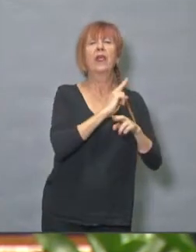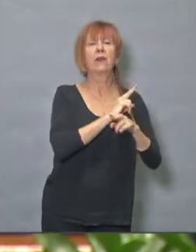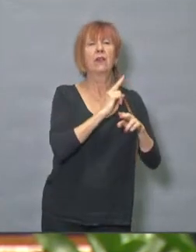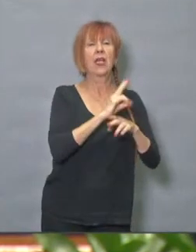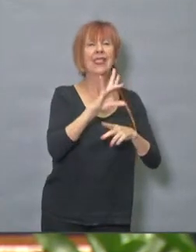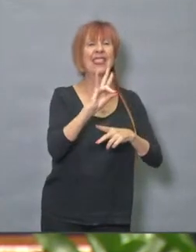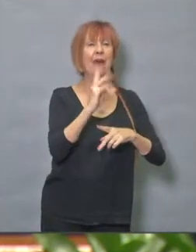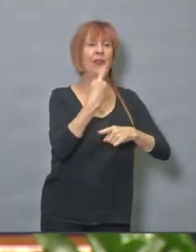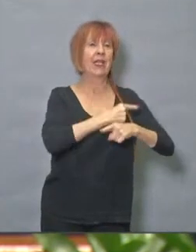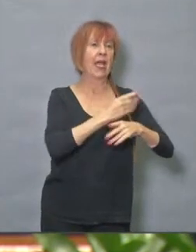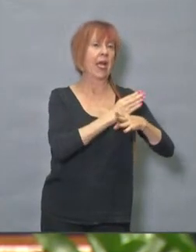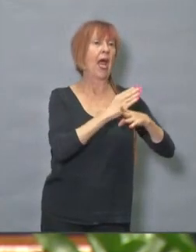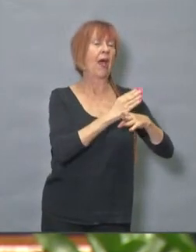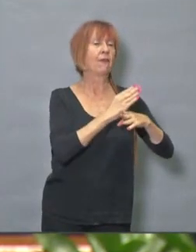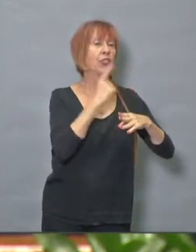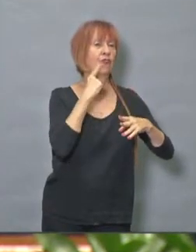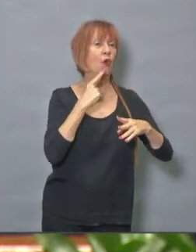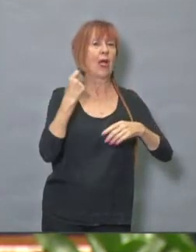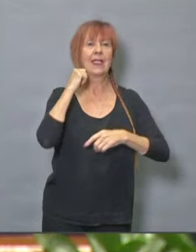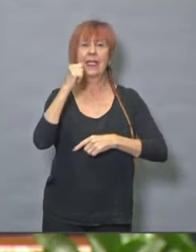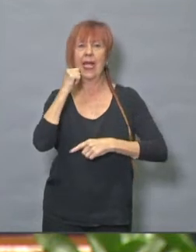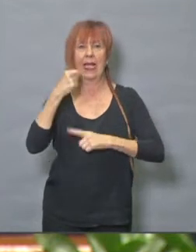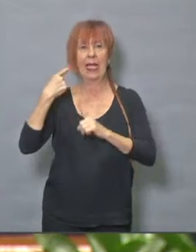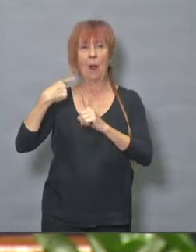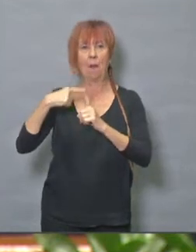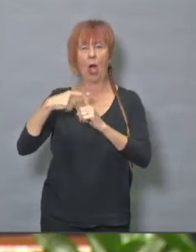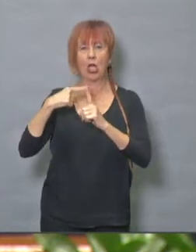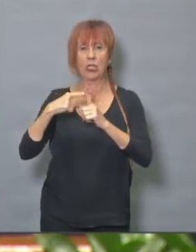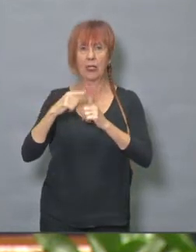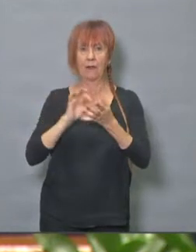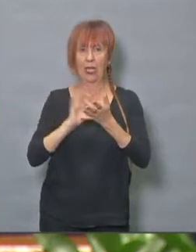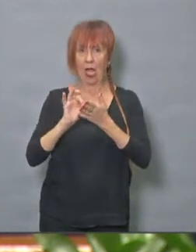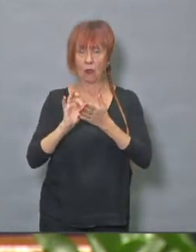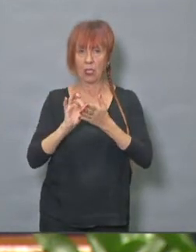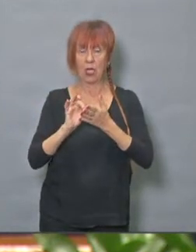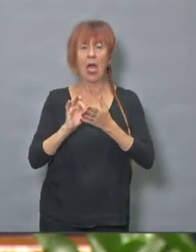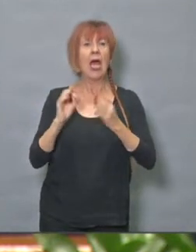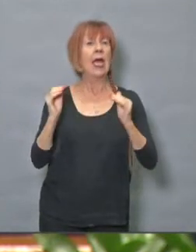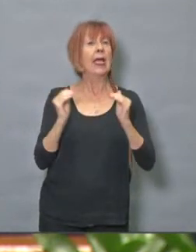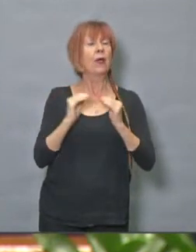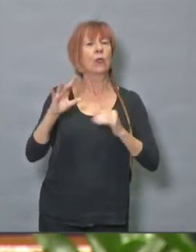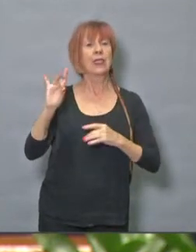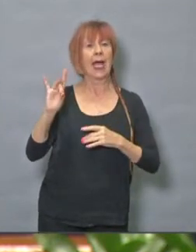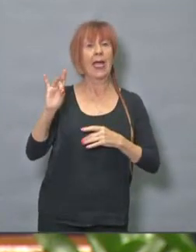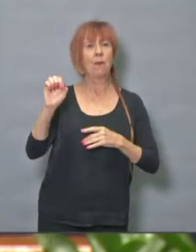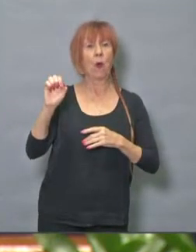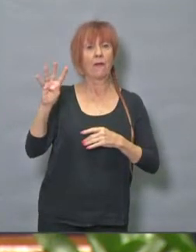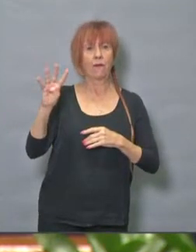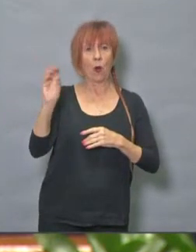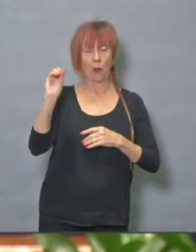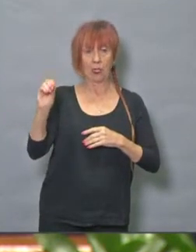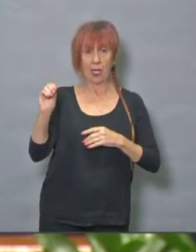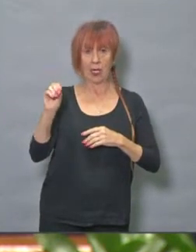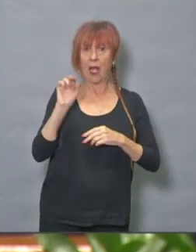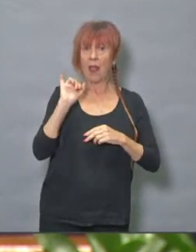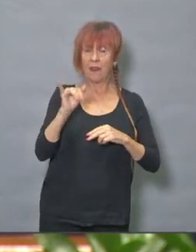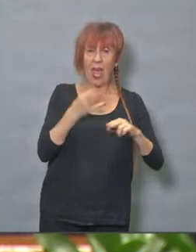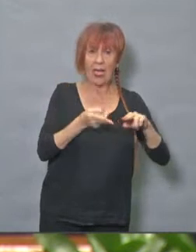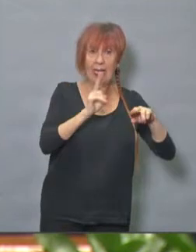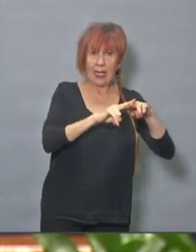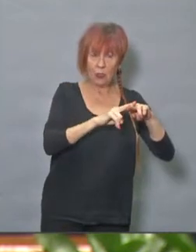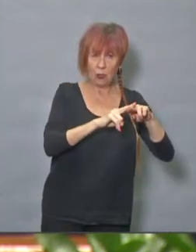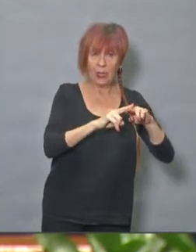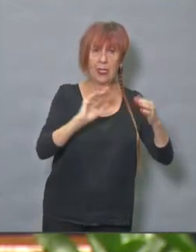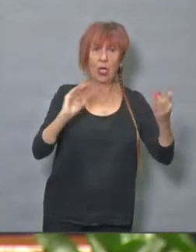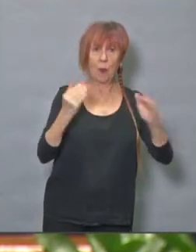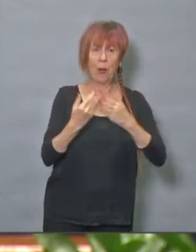7-day average of the daily positivity rate, is 8.4%. And this is an increase over the positivity